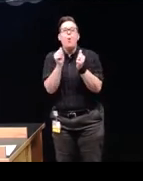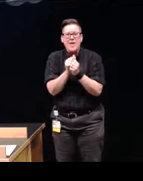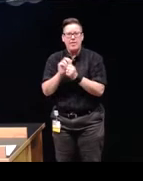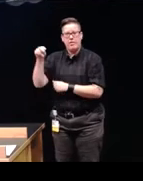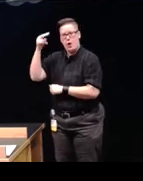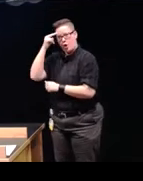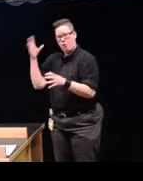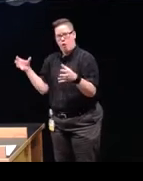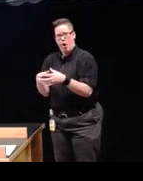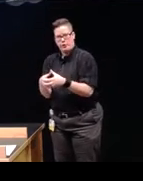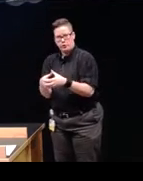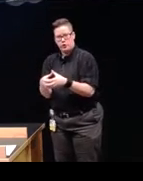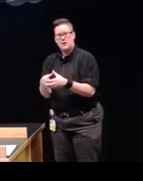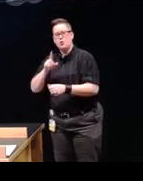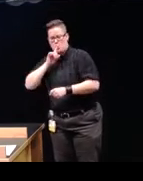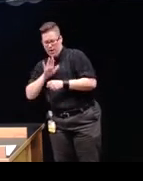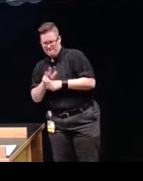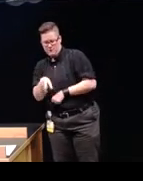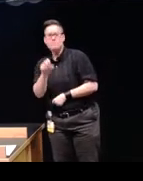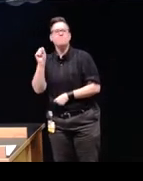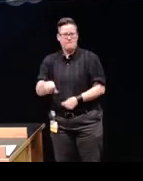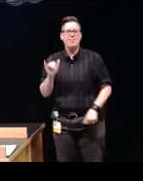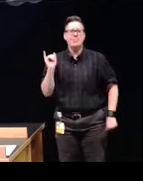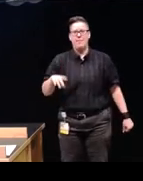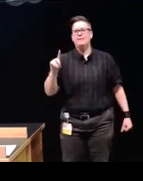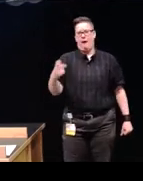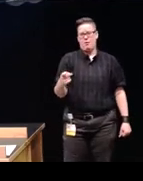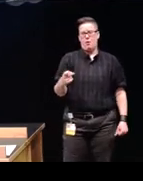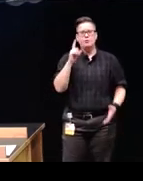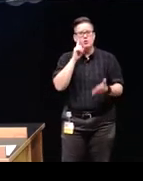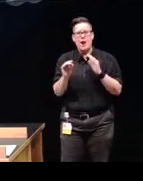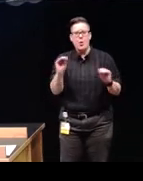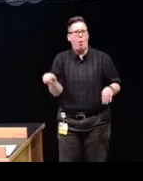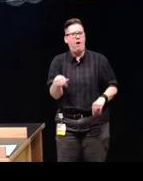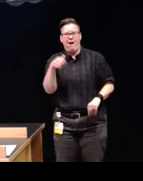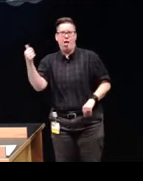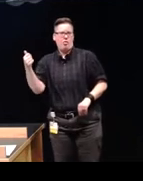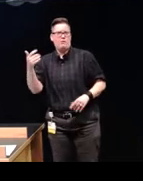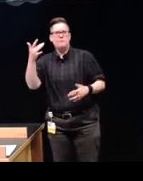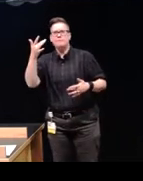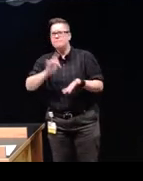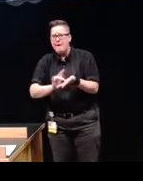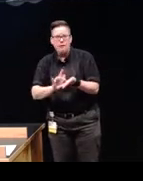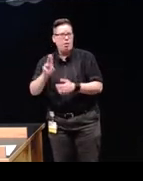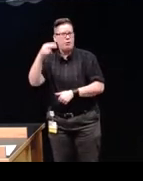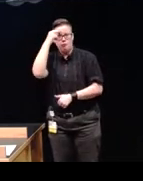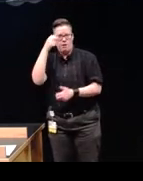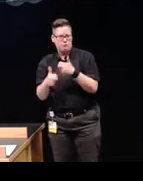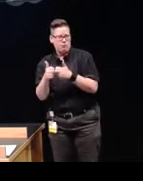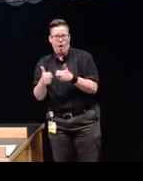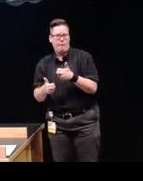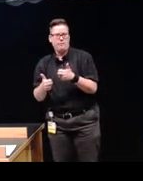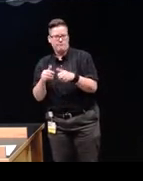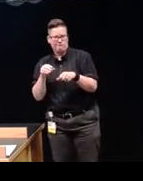neurologic rigor in confirming the diagnosis and ensuring that there are no other relevant medical or neurologic conditions that may